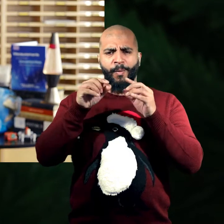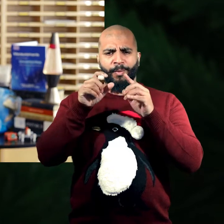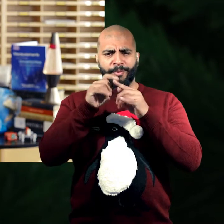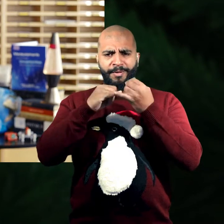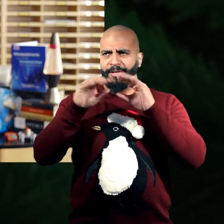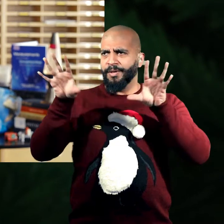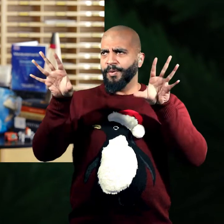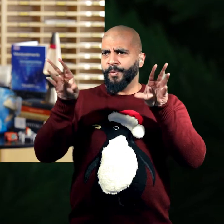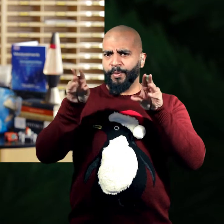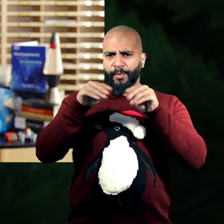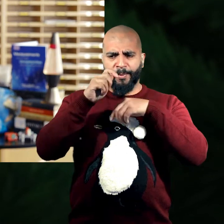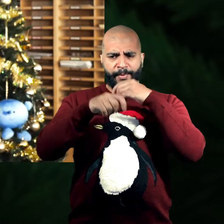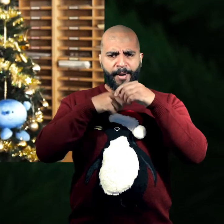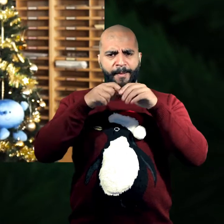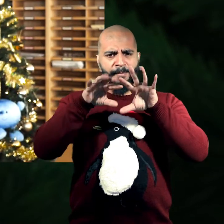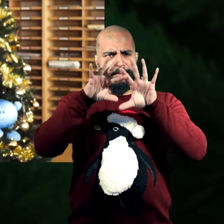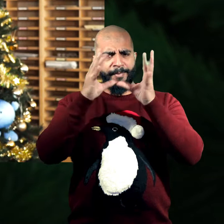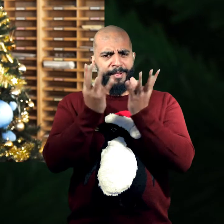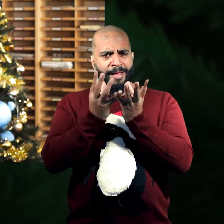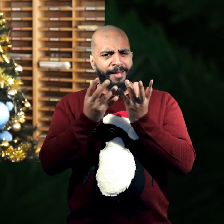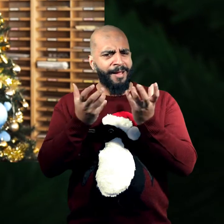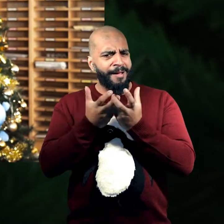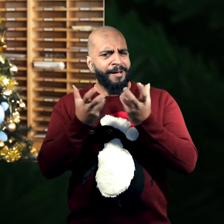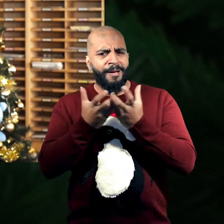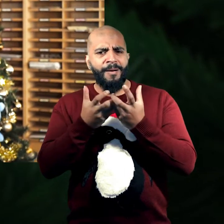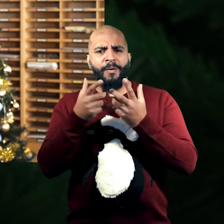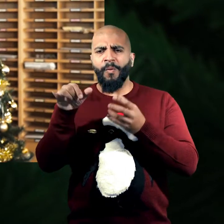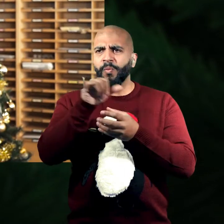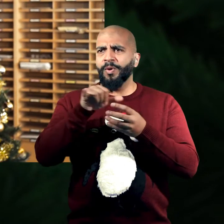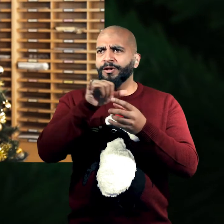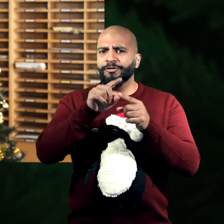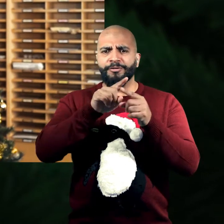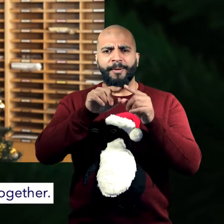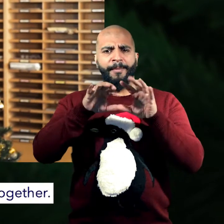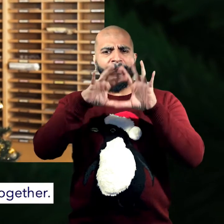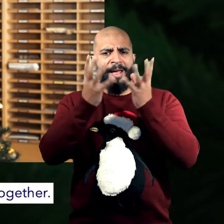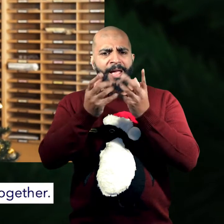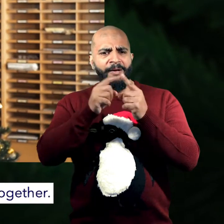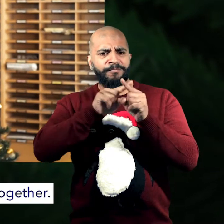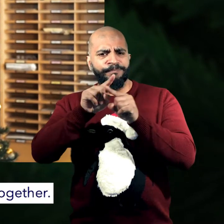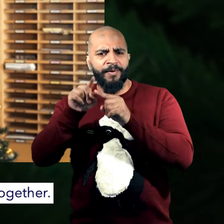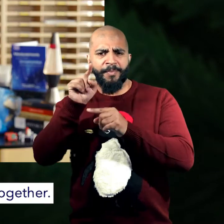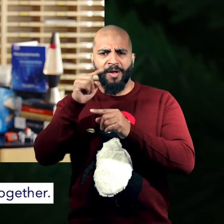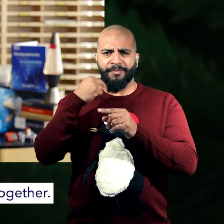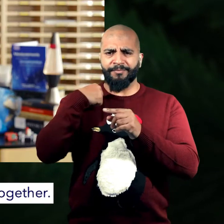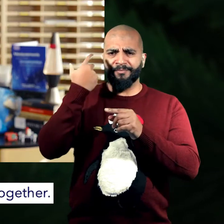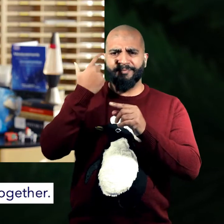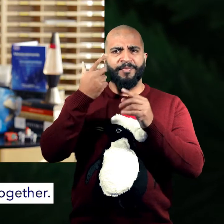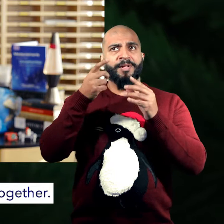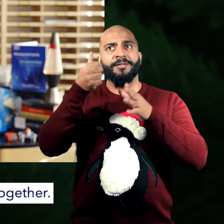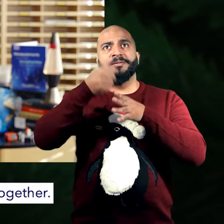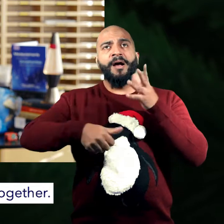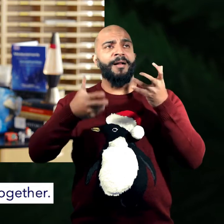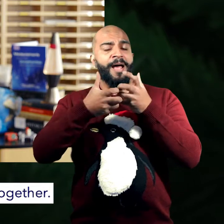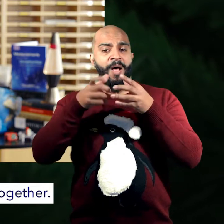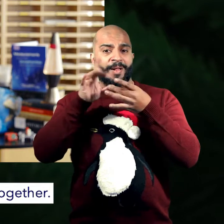turn into planets? The main way in which planets form, there are various theories, but the main way is when the